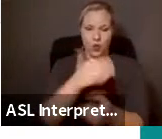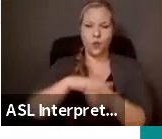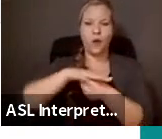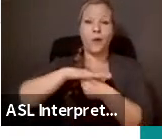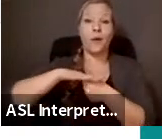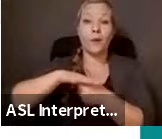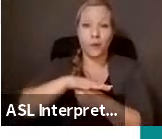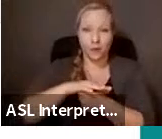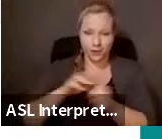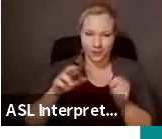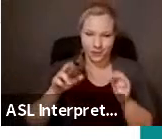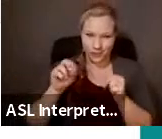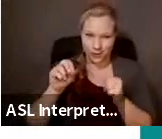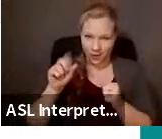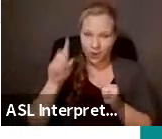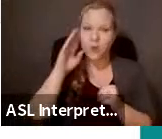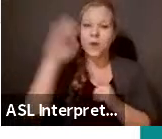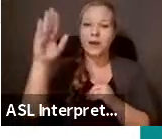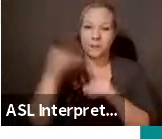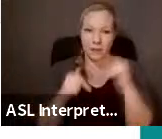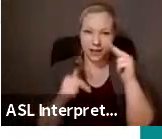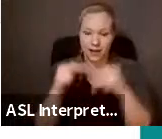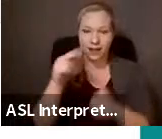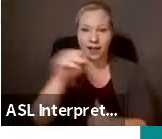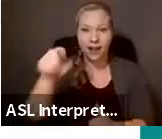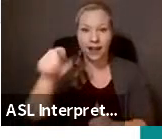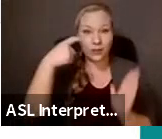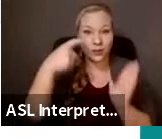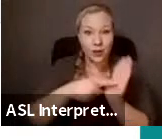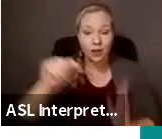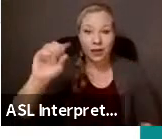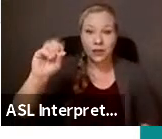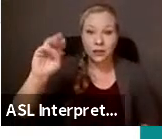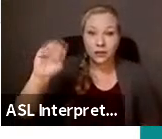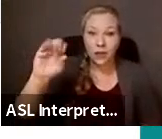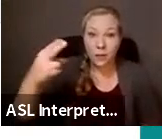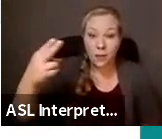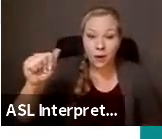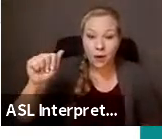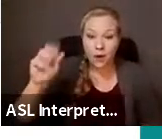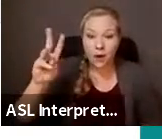you've also probably noticed that Tomahawk Island Drive, which is the center